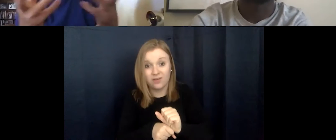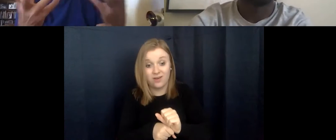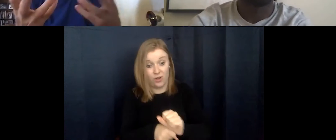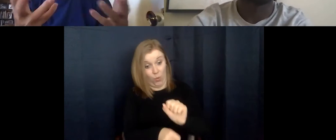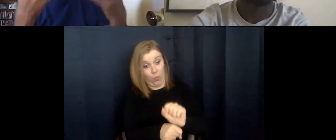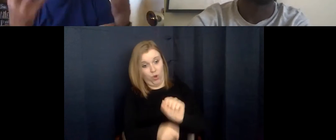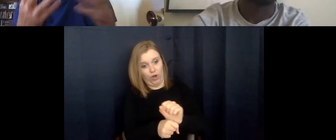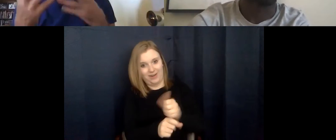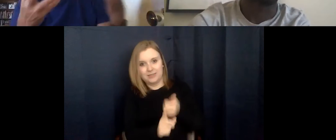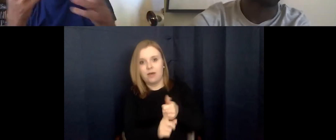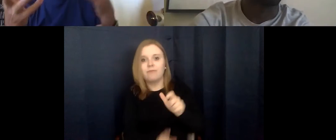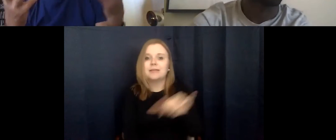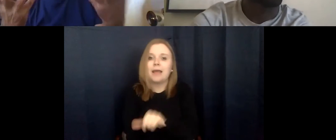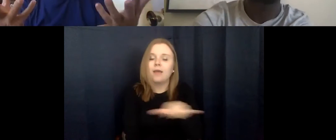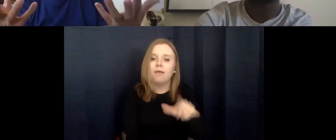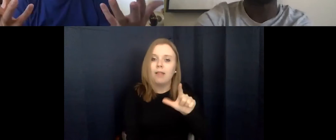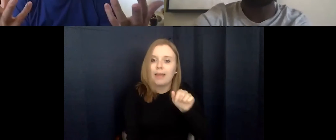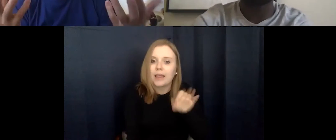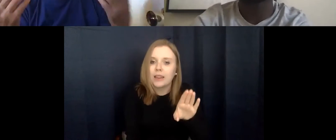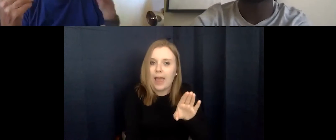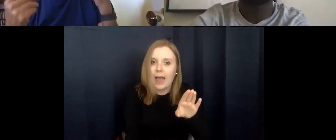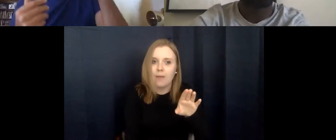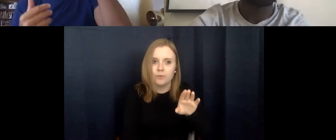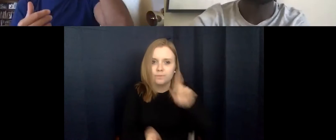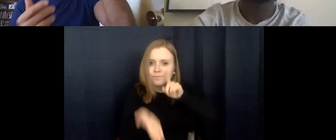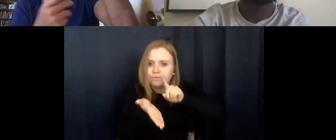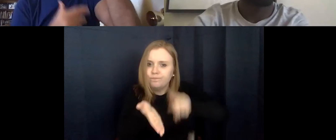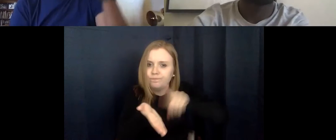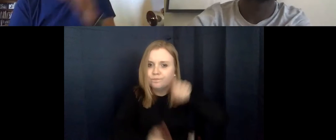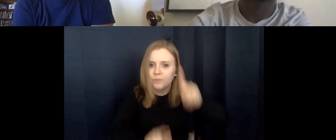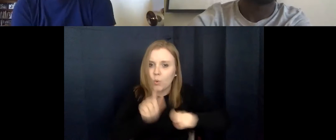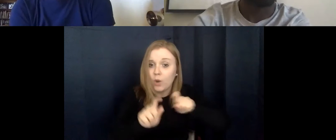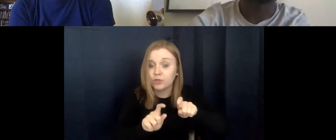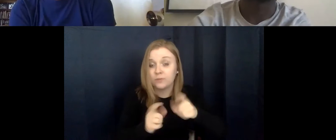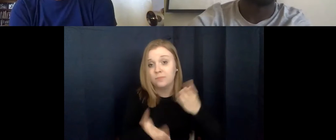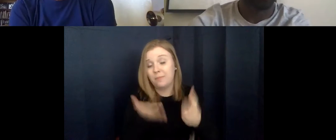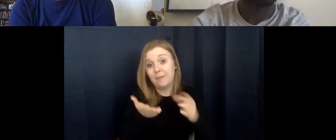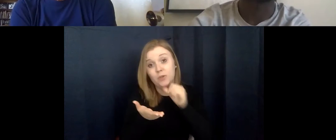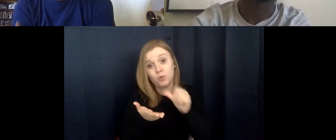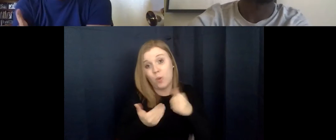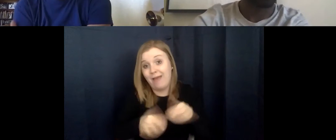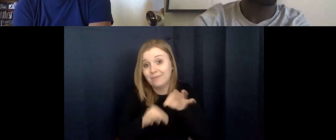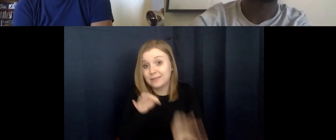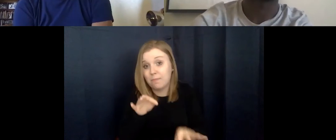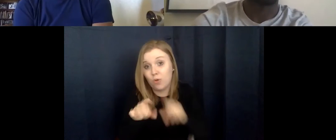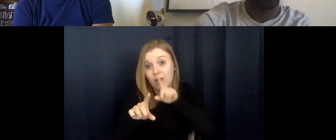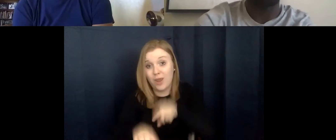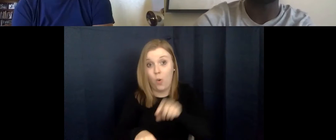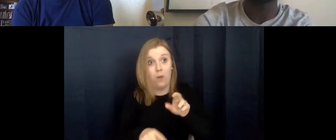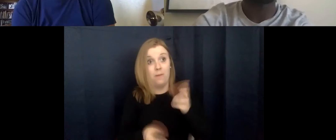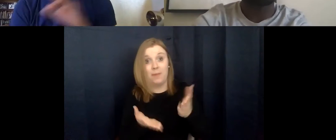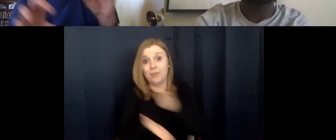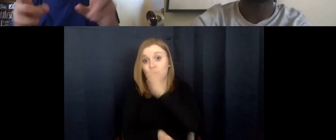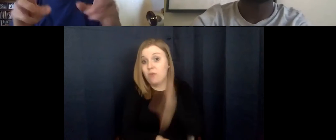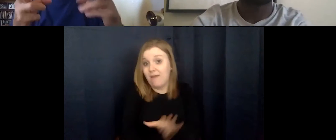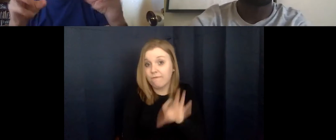It's a laboratory, and having research questions that might not have simple answers, or we might not even arrive at answers. But if